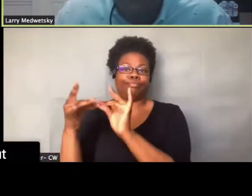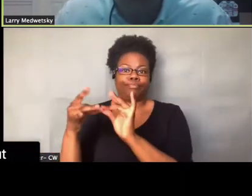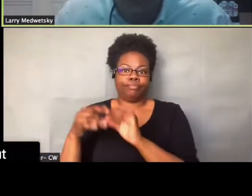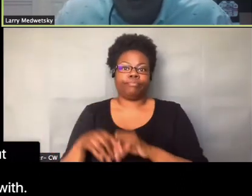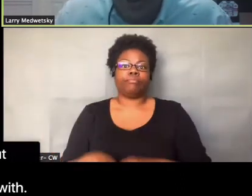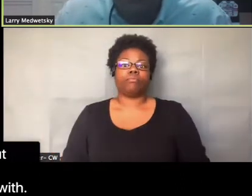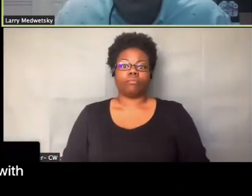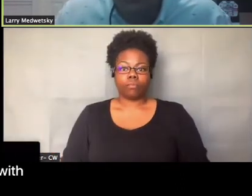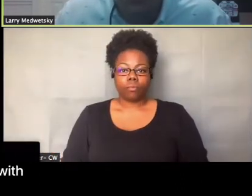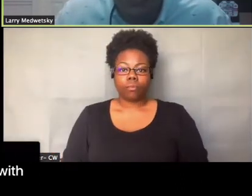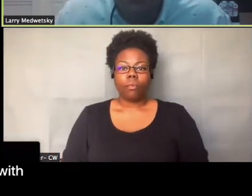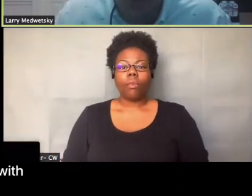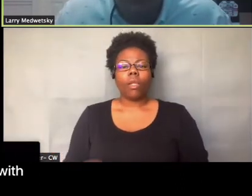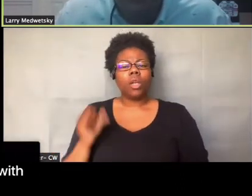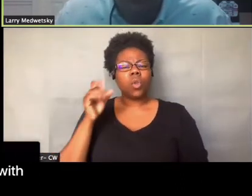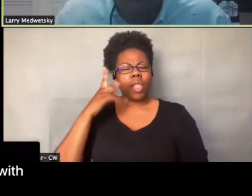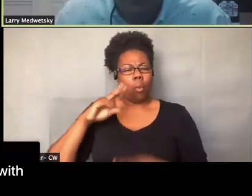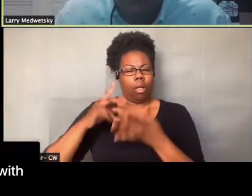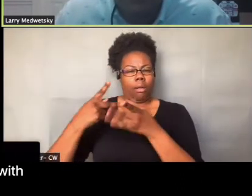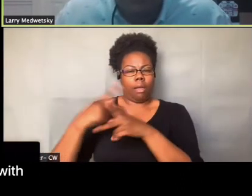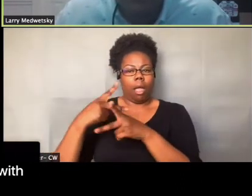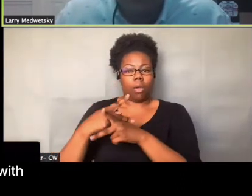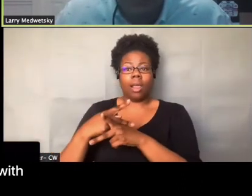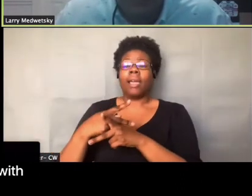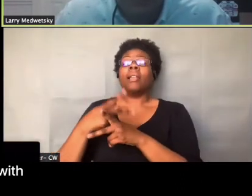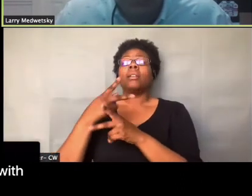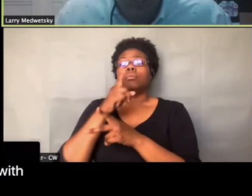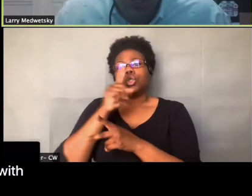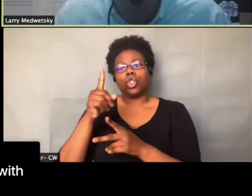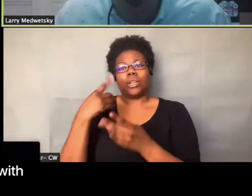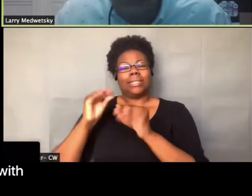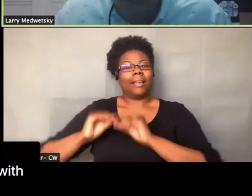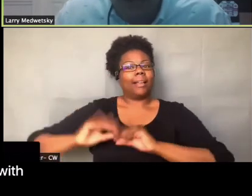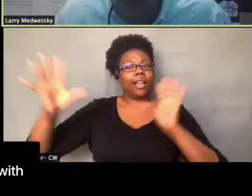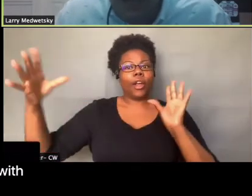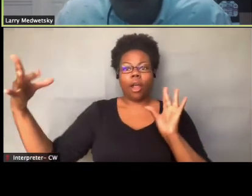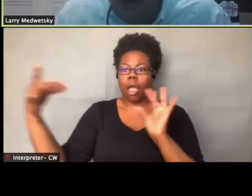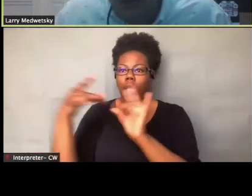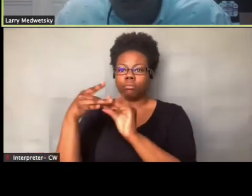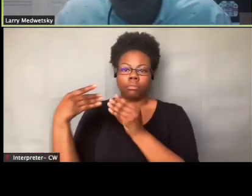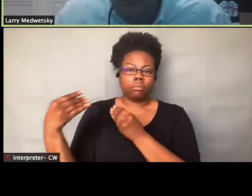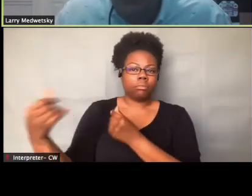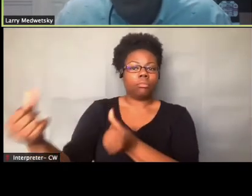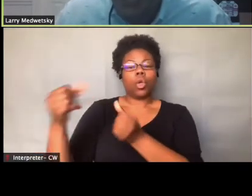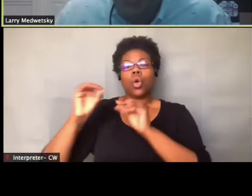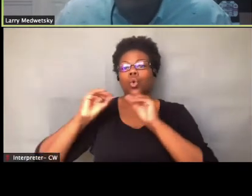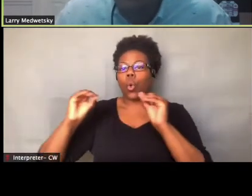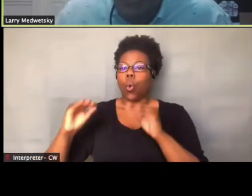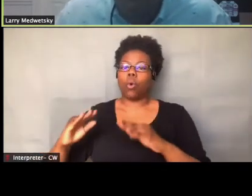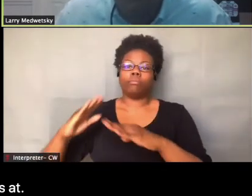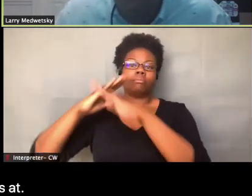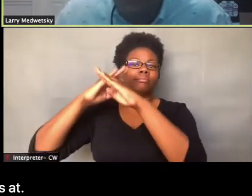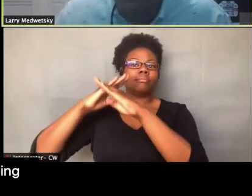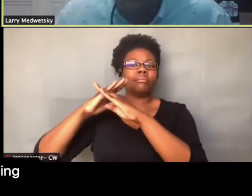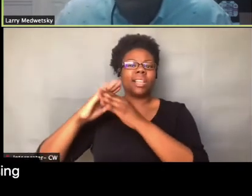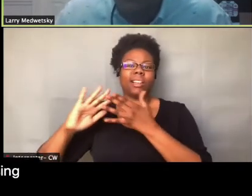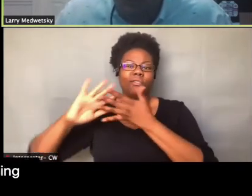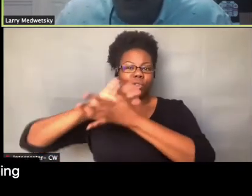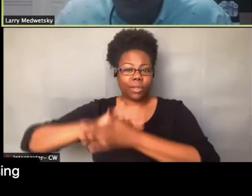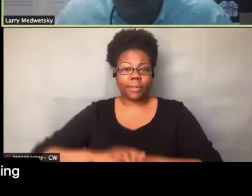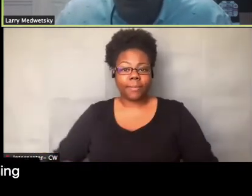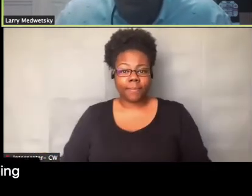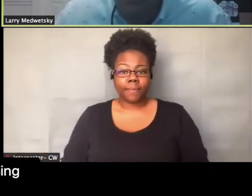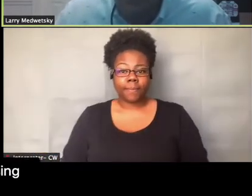where the three ends so you get no interference. Also, radio technology uses adaptive, meaning it